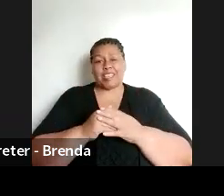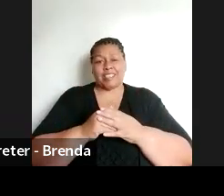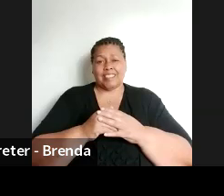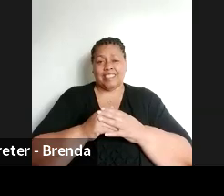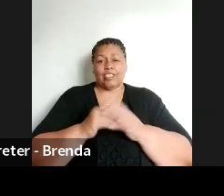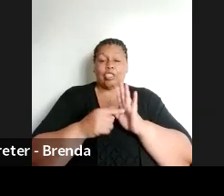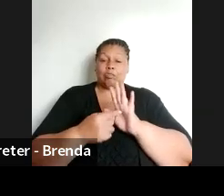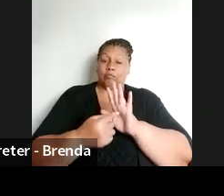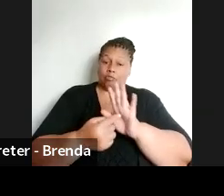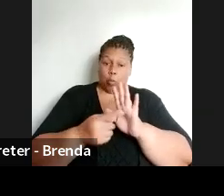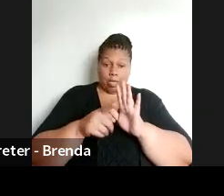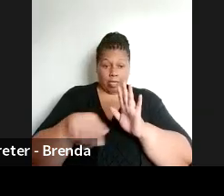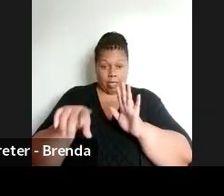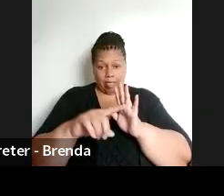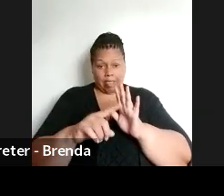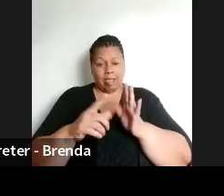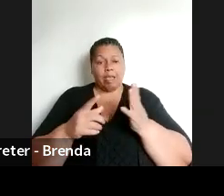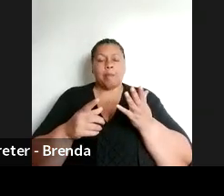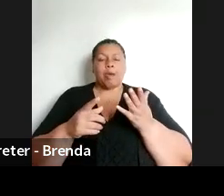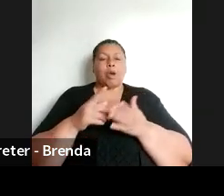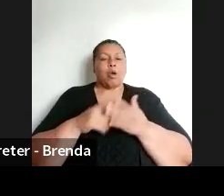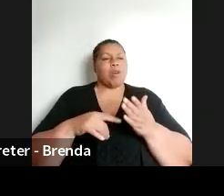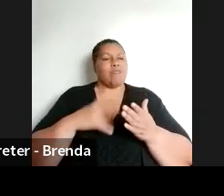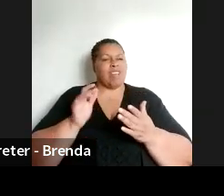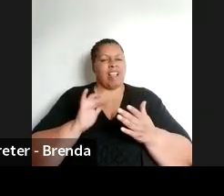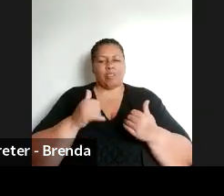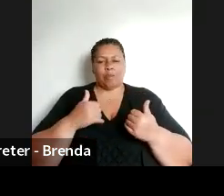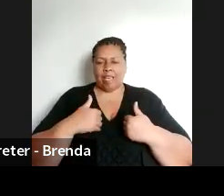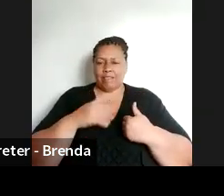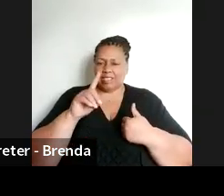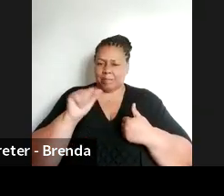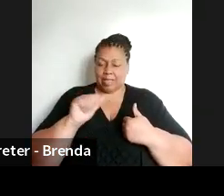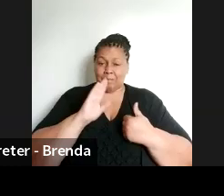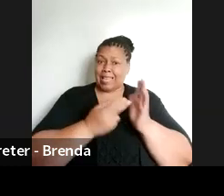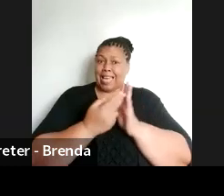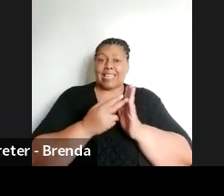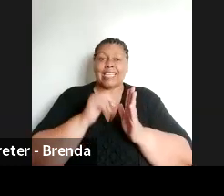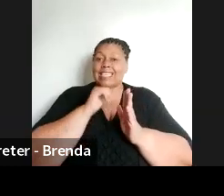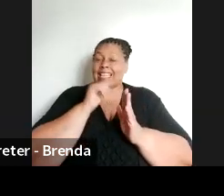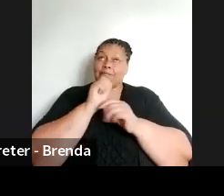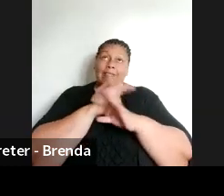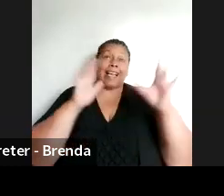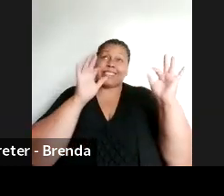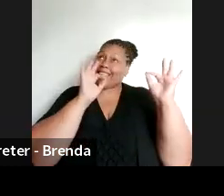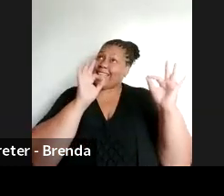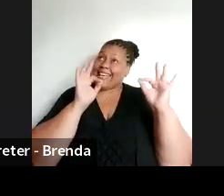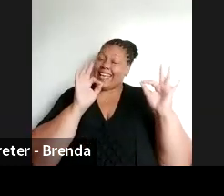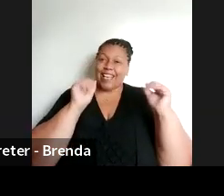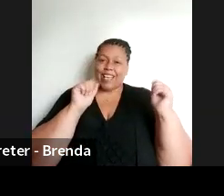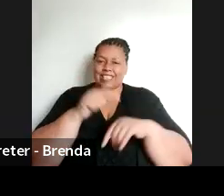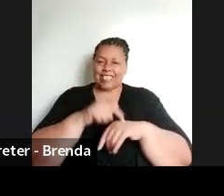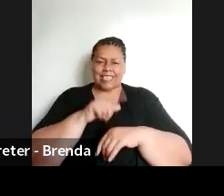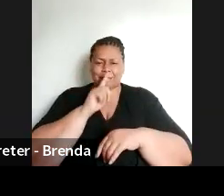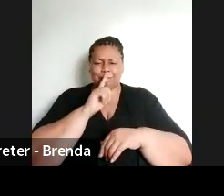like to have a disability and being honest, because it's not all peachy all the time. And there's definitely transitions. And as